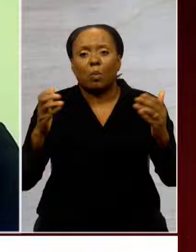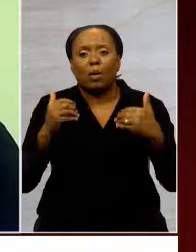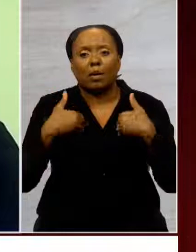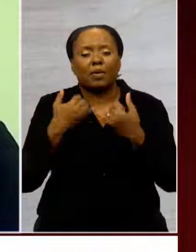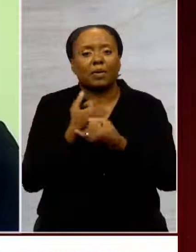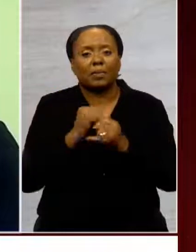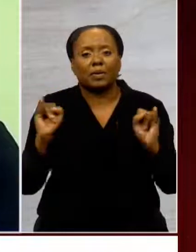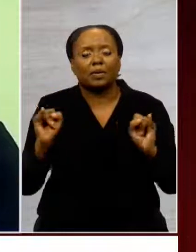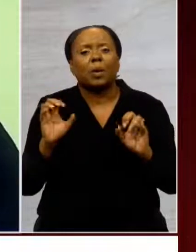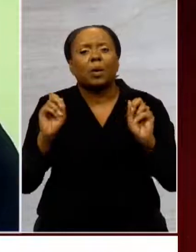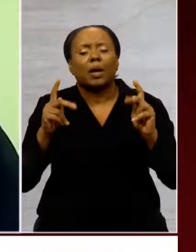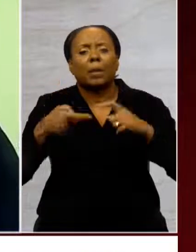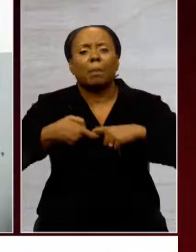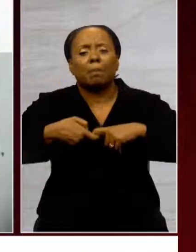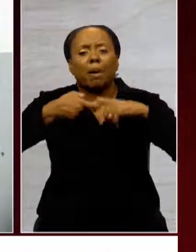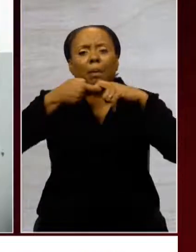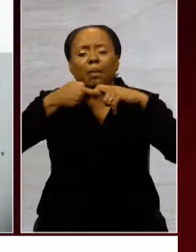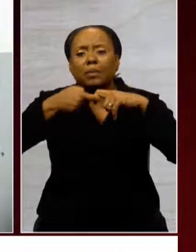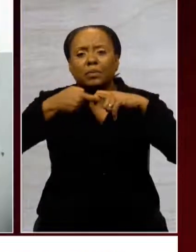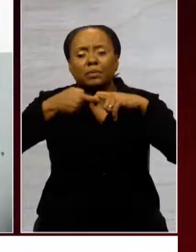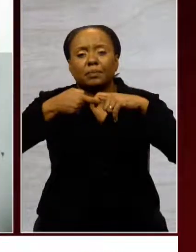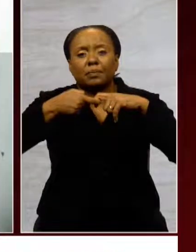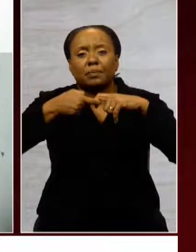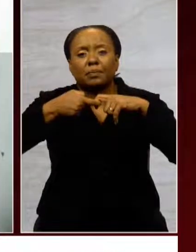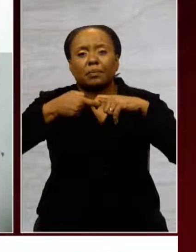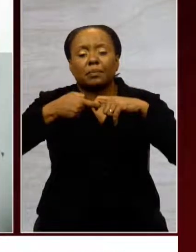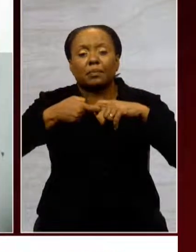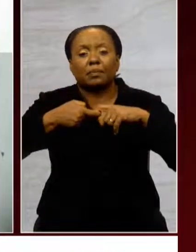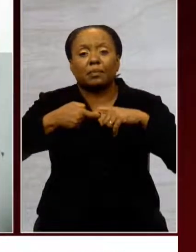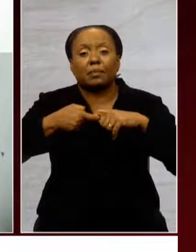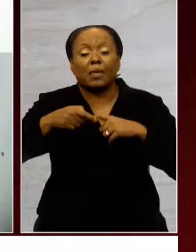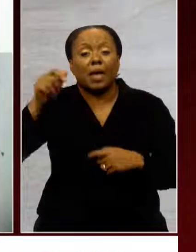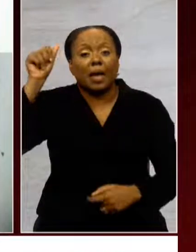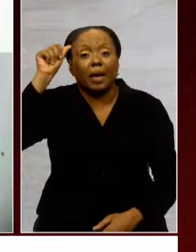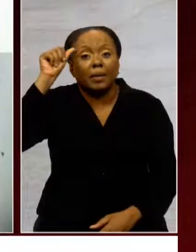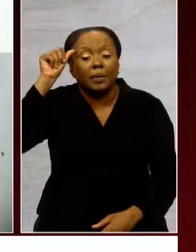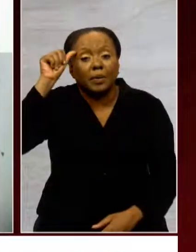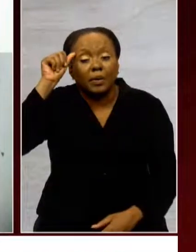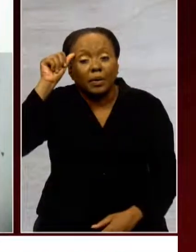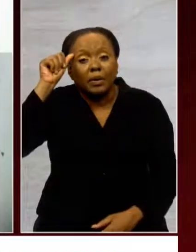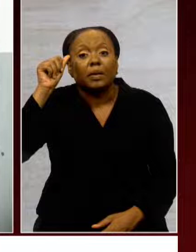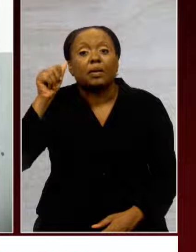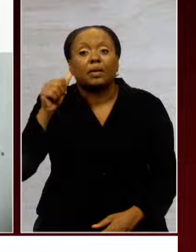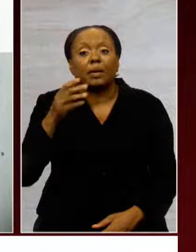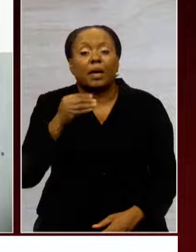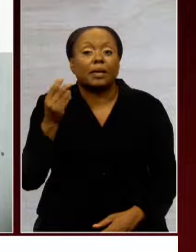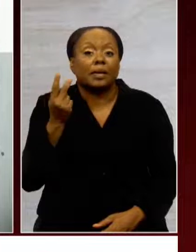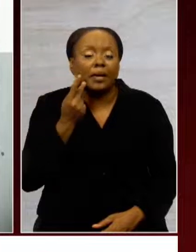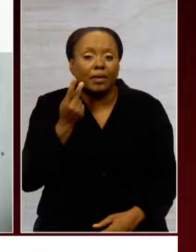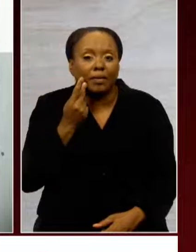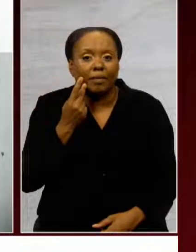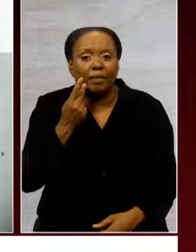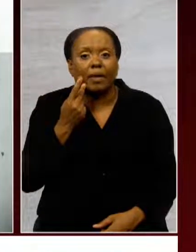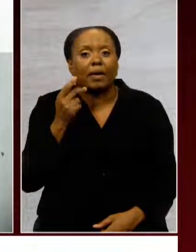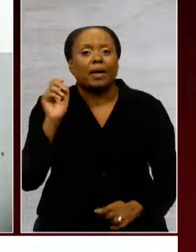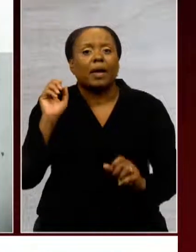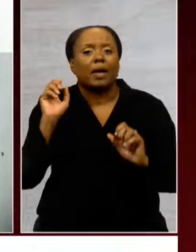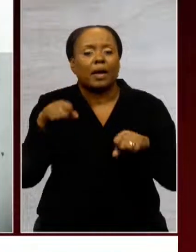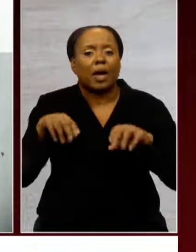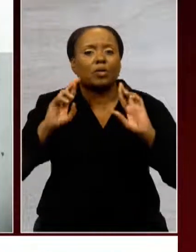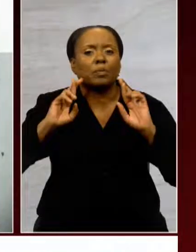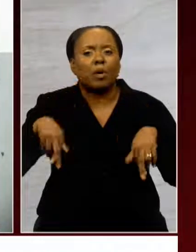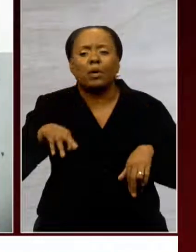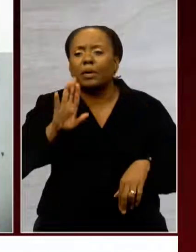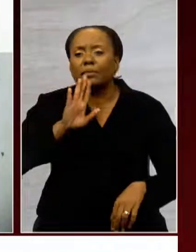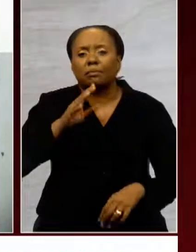take a quick pause here. When we come back, we'll get Andwele, Senator Boyce, and Kerryann's comments, their